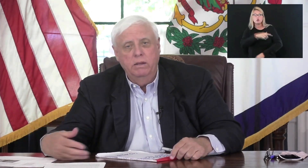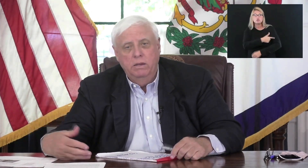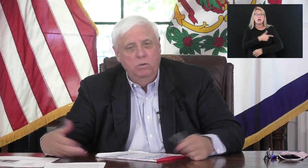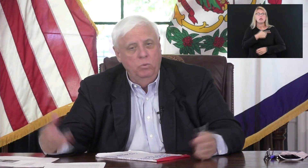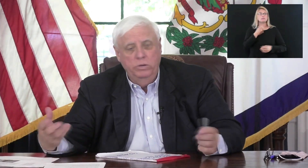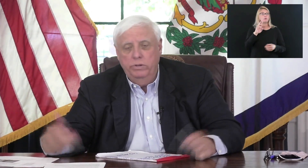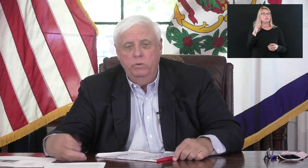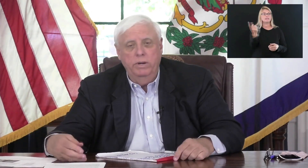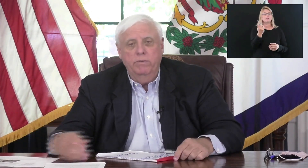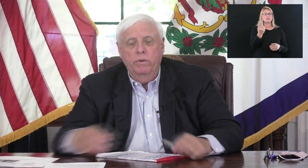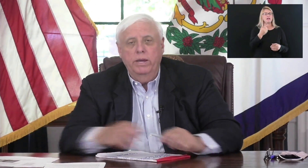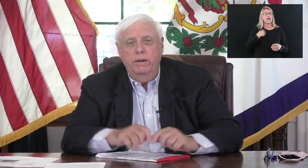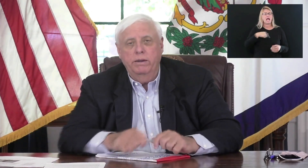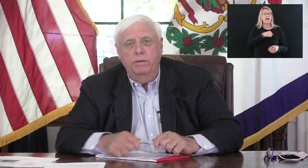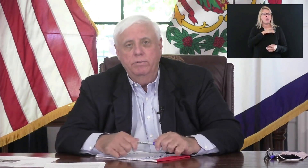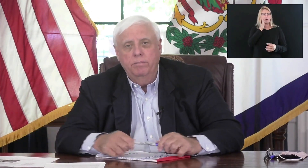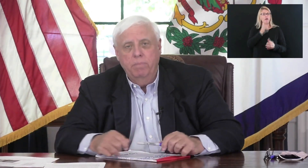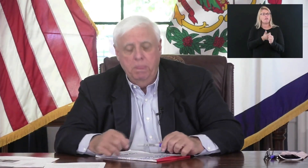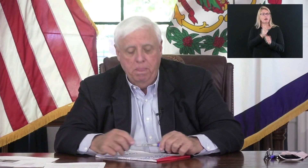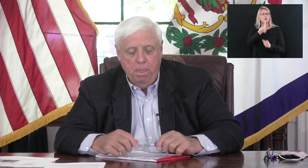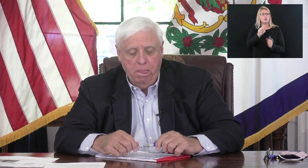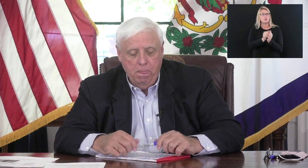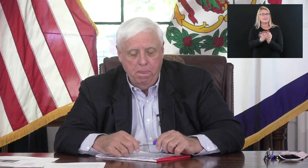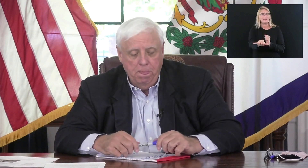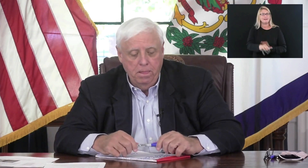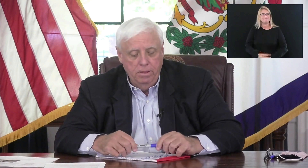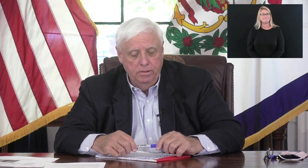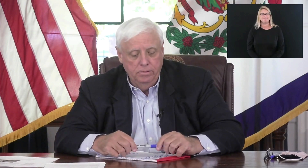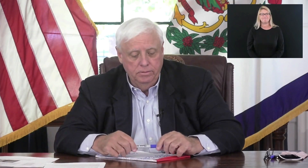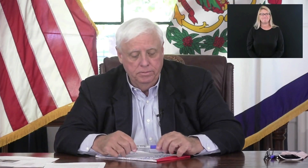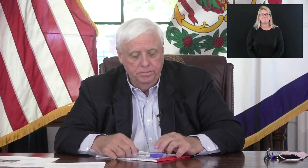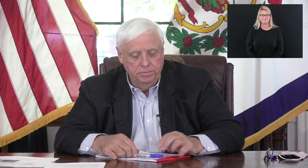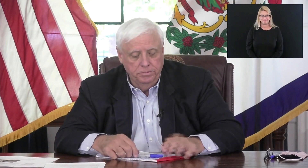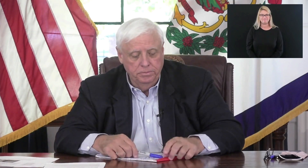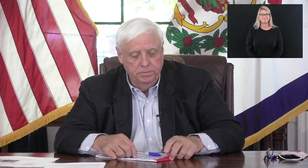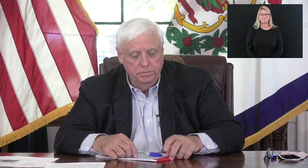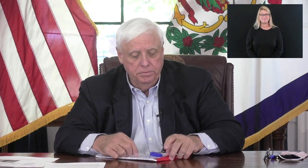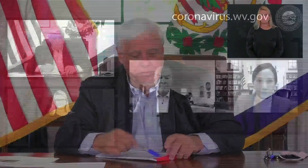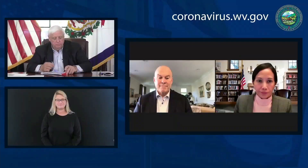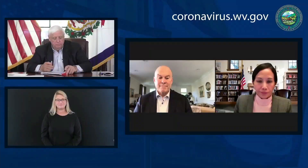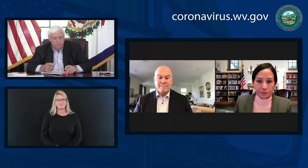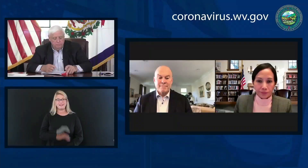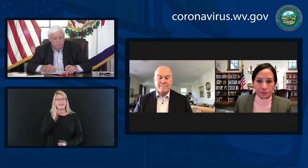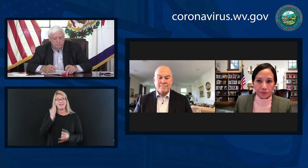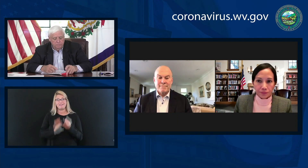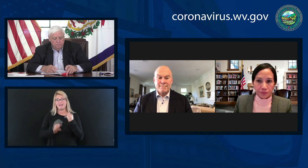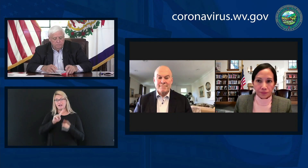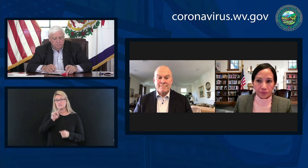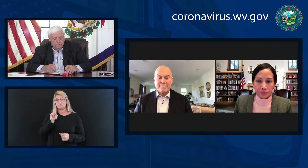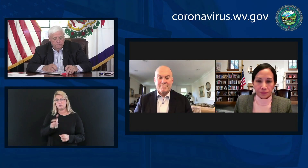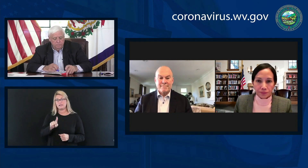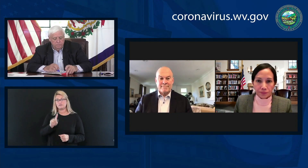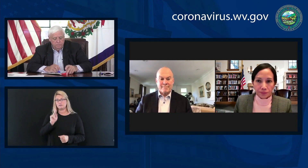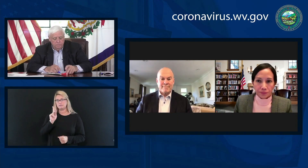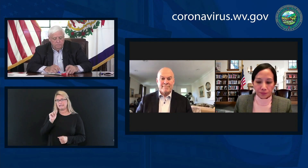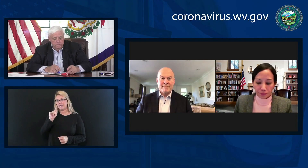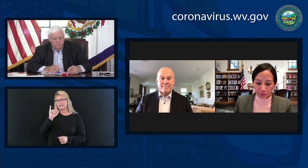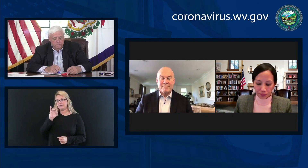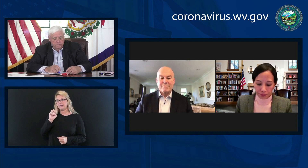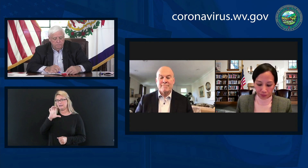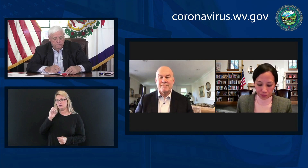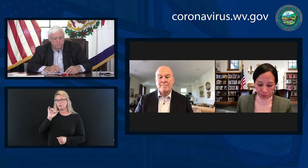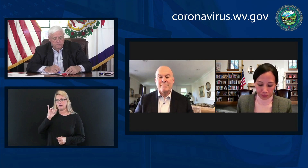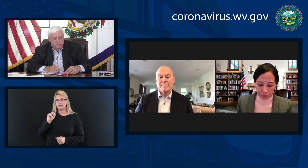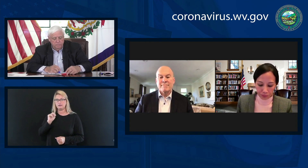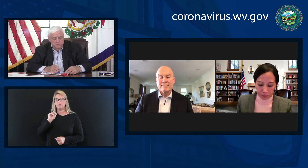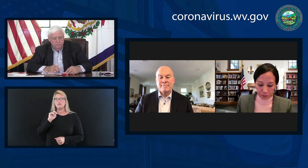that, we'll do whatever we got to do. All right, thank you, Matthew. And last question today comes from Katie Coyne with the Charleston